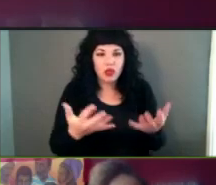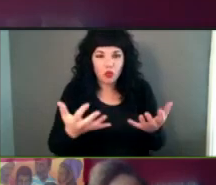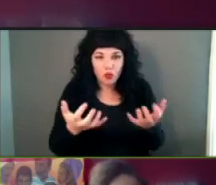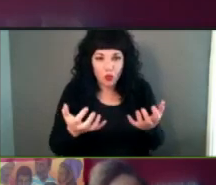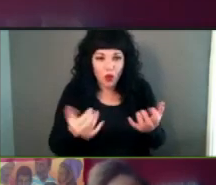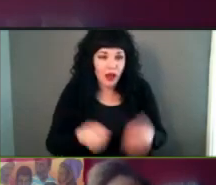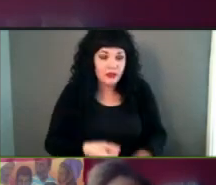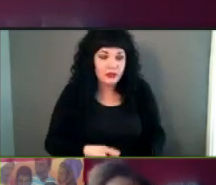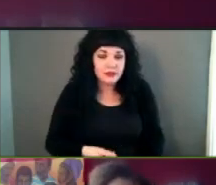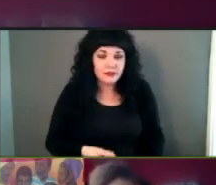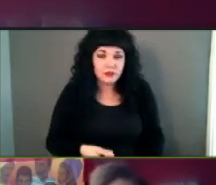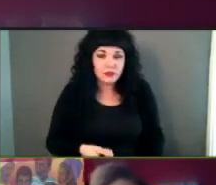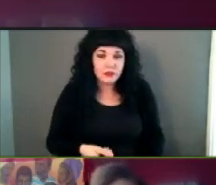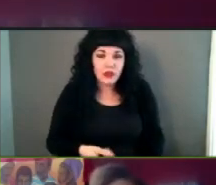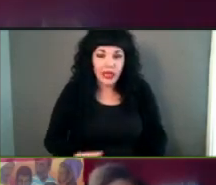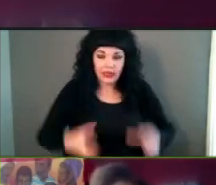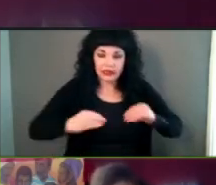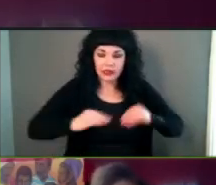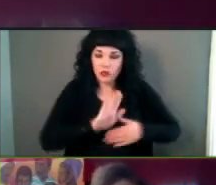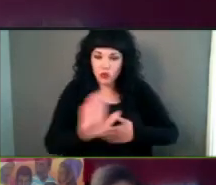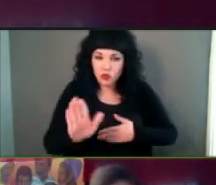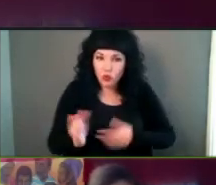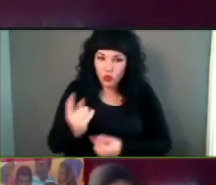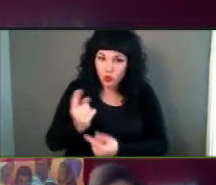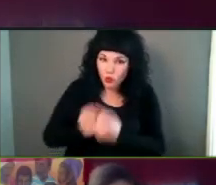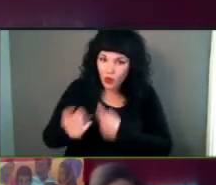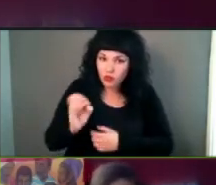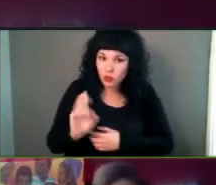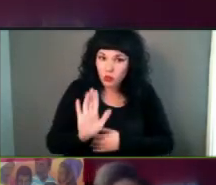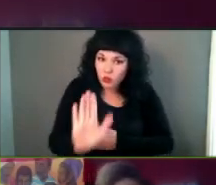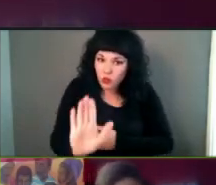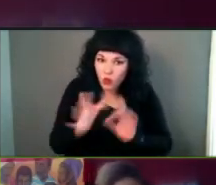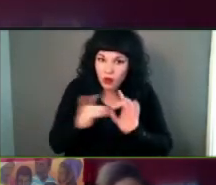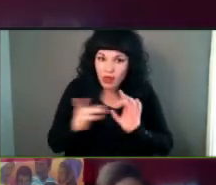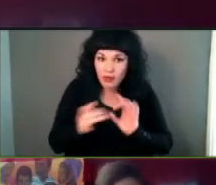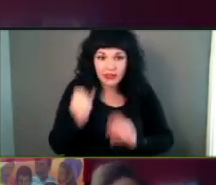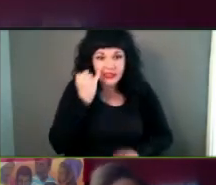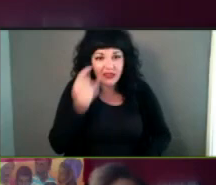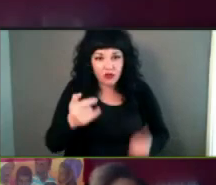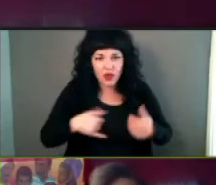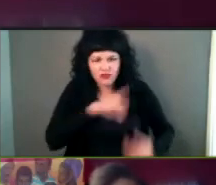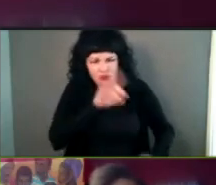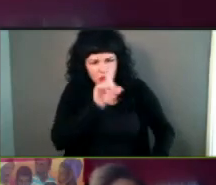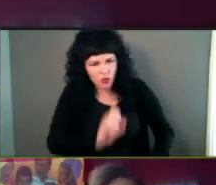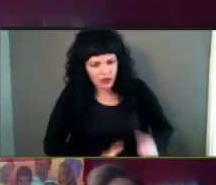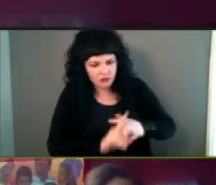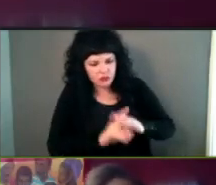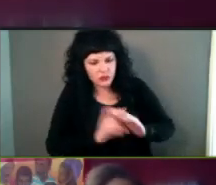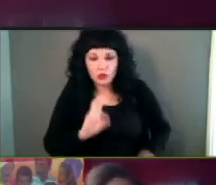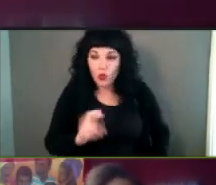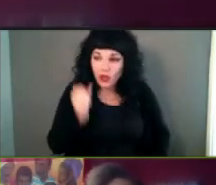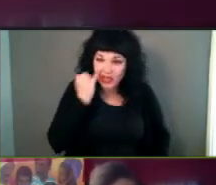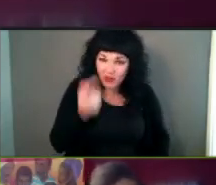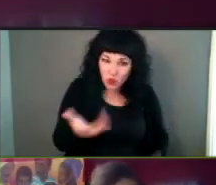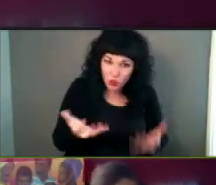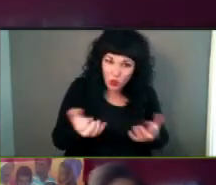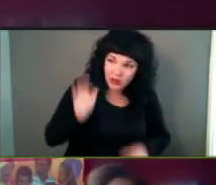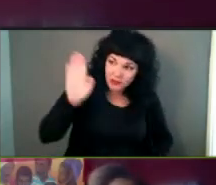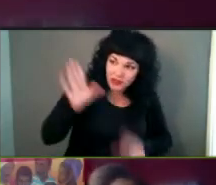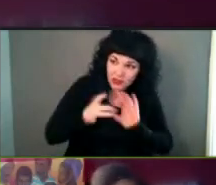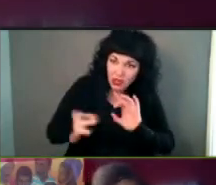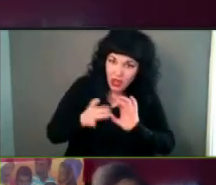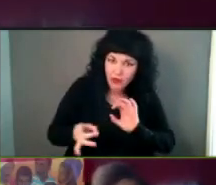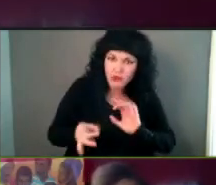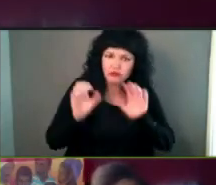like to share some comments or questions, you can do so in the Facebook chat. You may also text us at